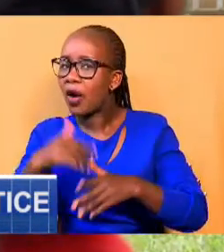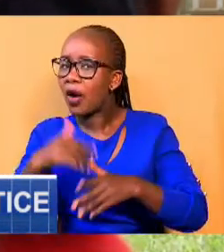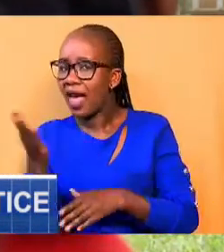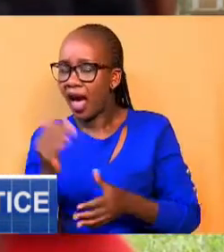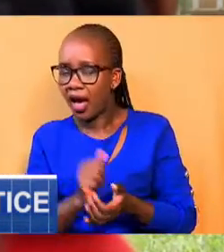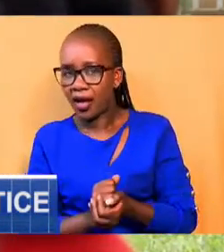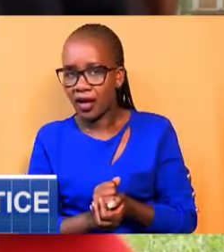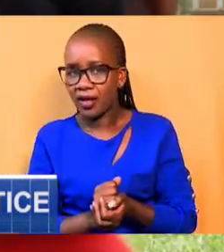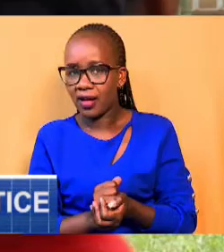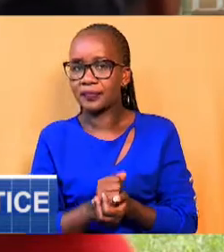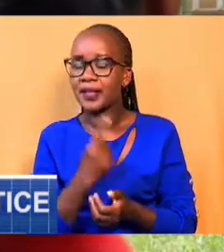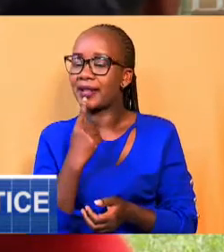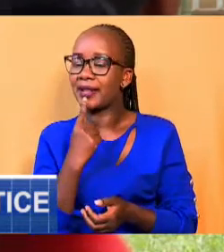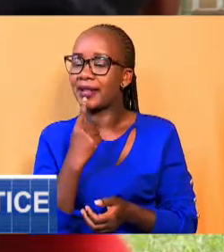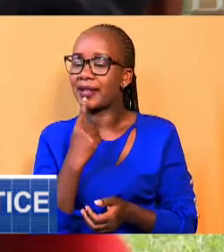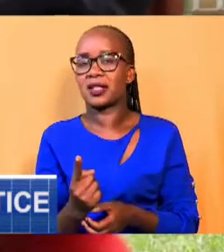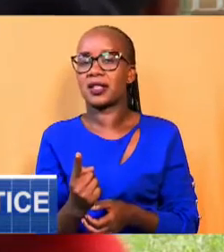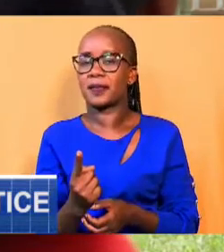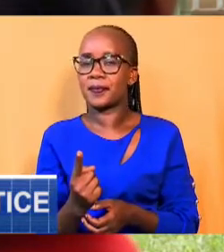huko."